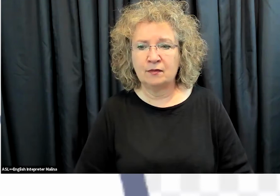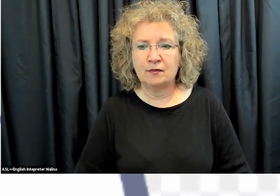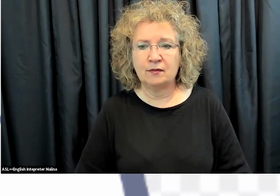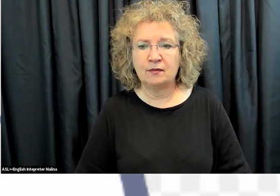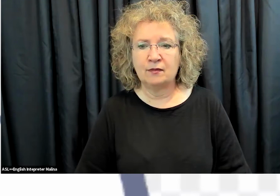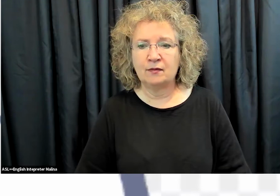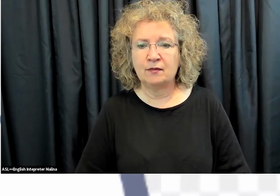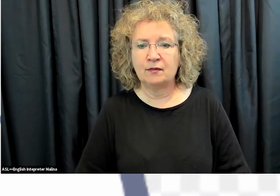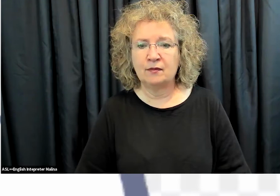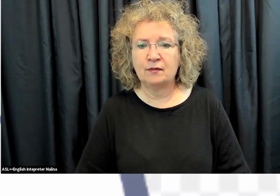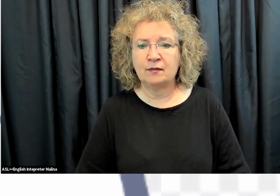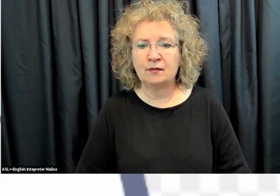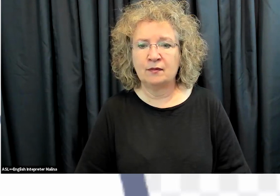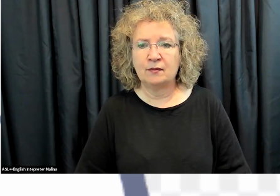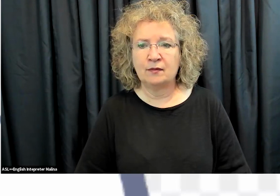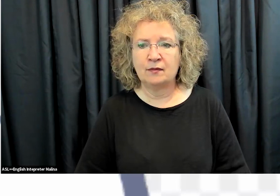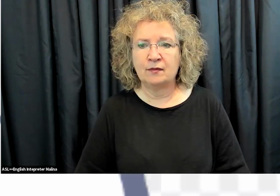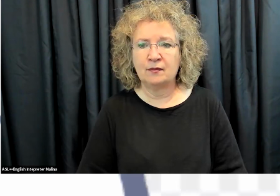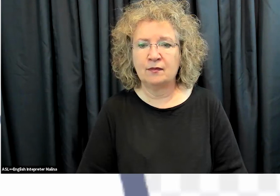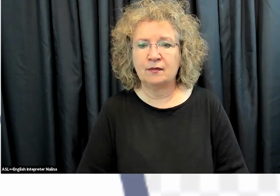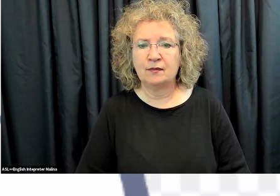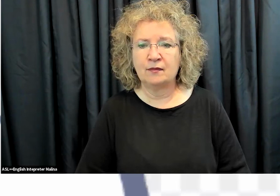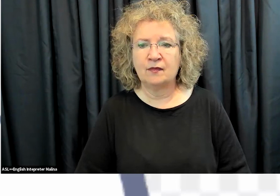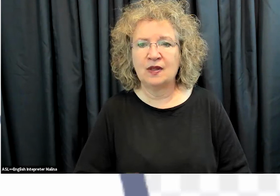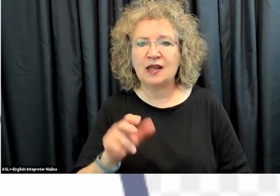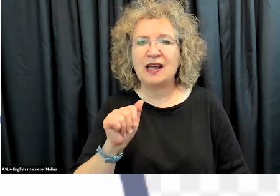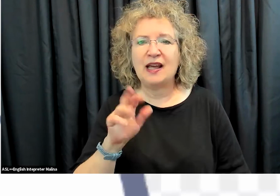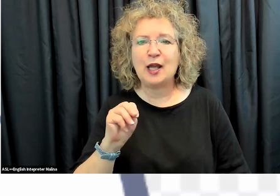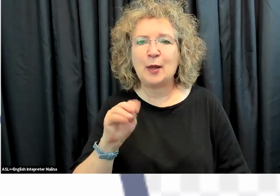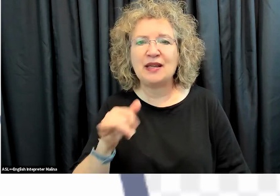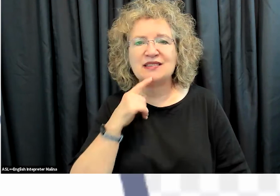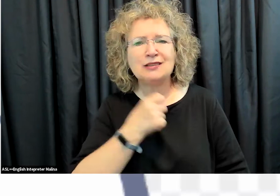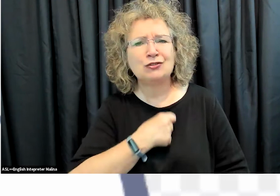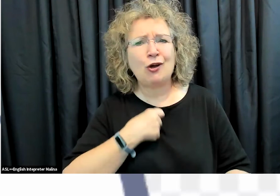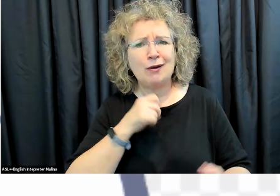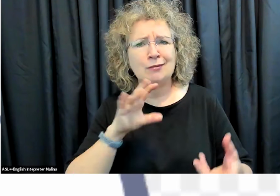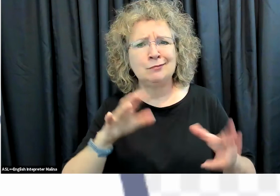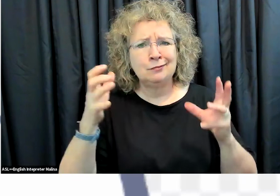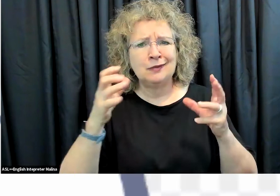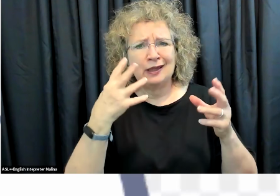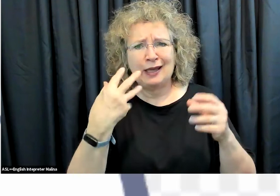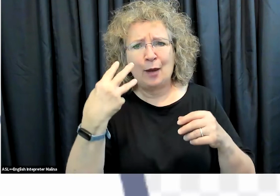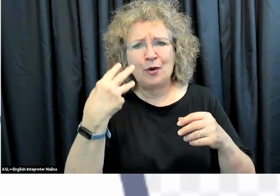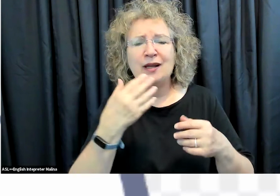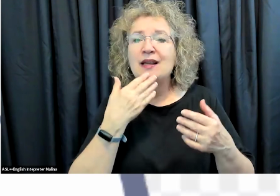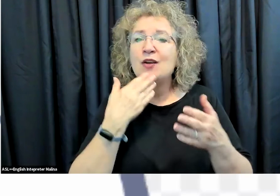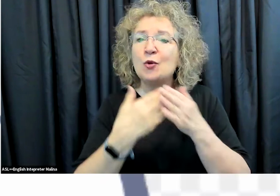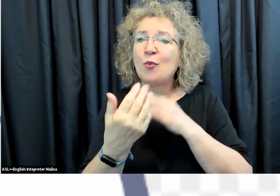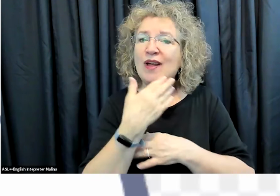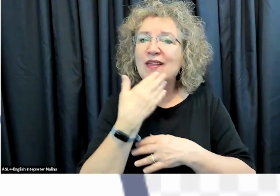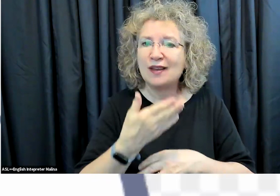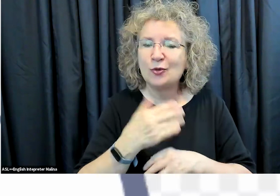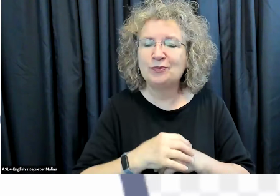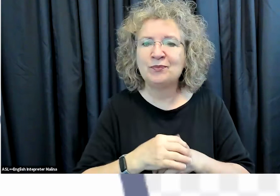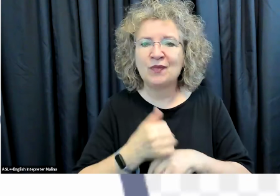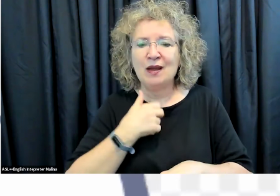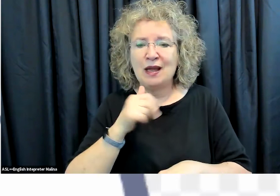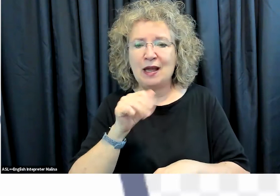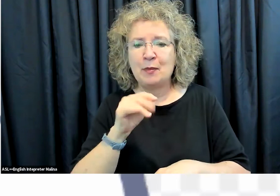I'm having technical difficulties with my camera. I apologize. Good morning. Thank you. My name is Amy Servan. I am